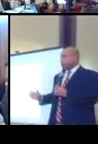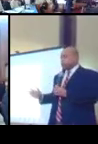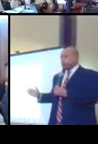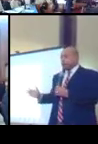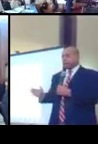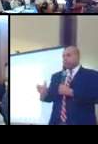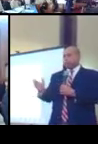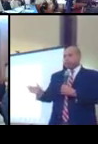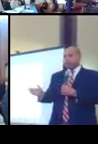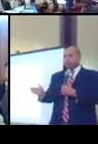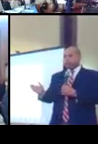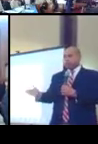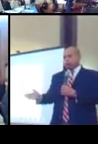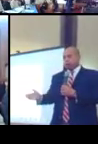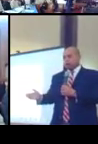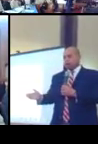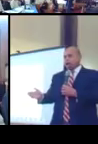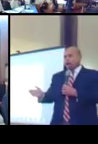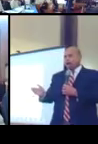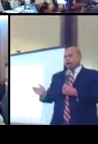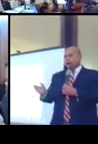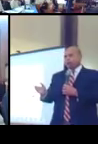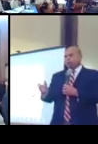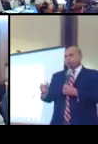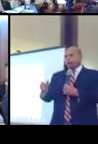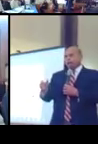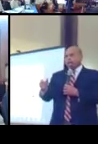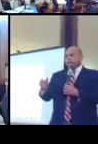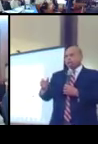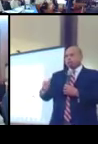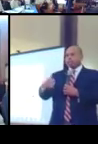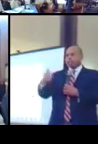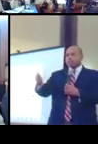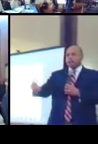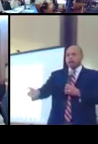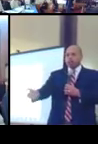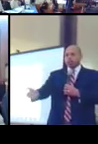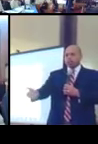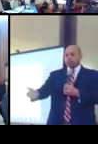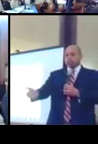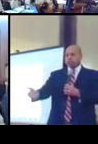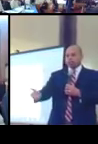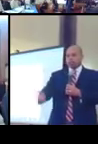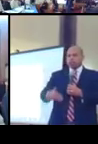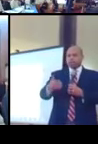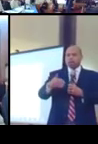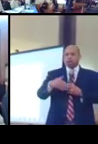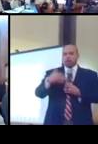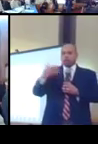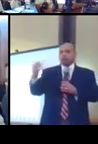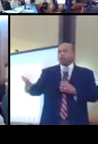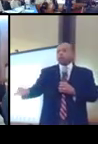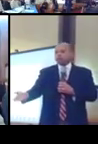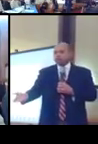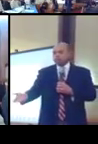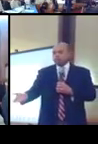at this particular plan, the development standards for one, did look at, let's say, a house, not just you